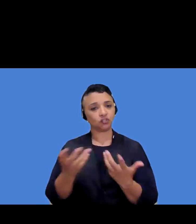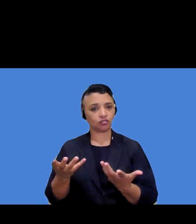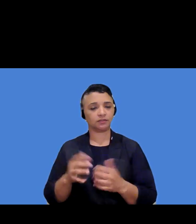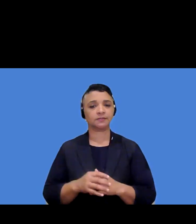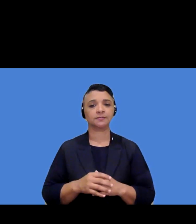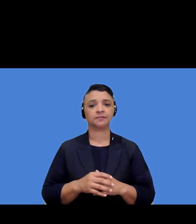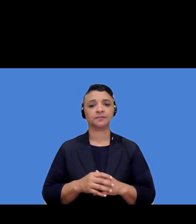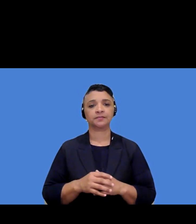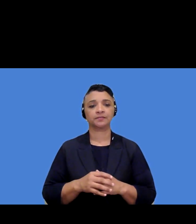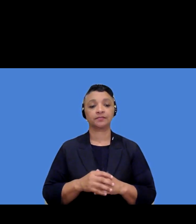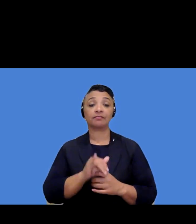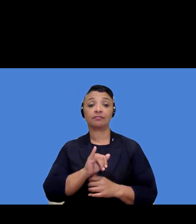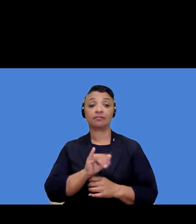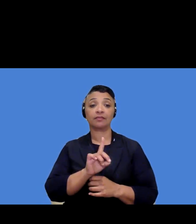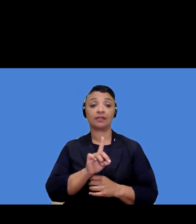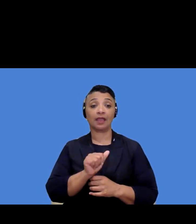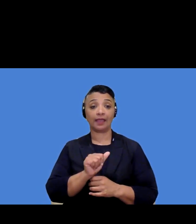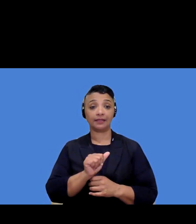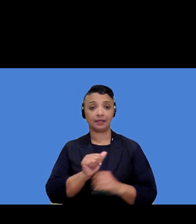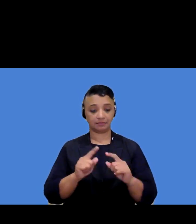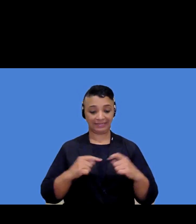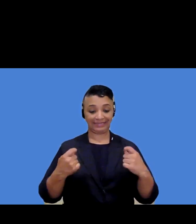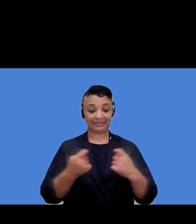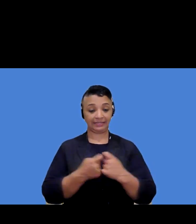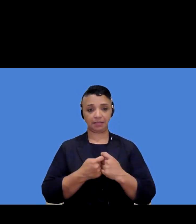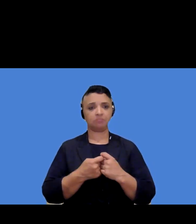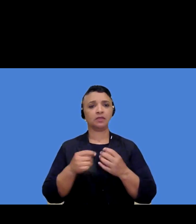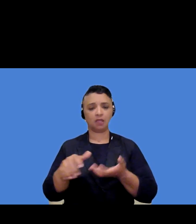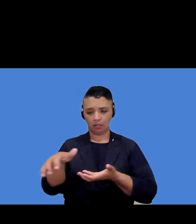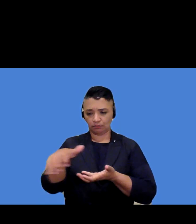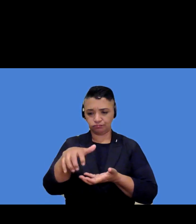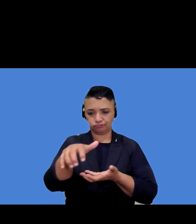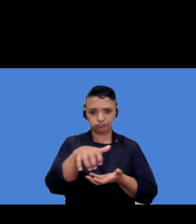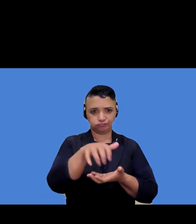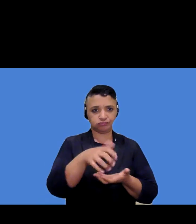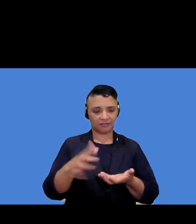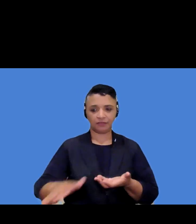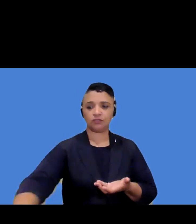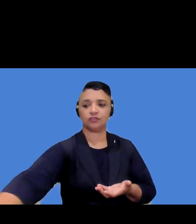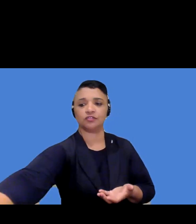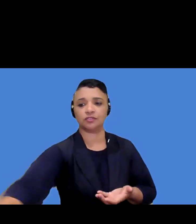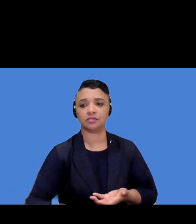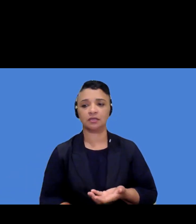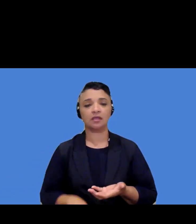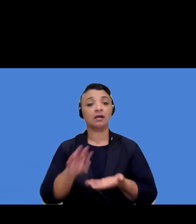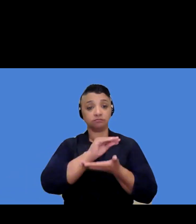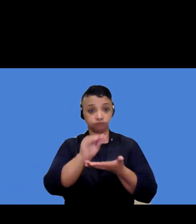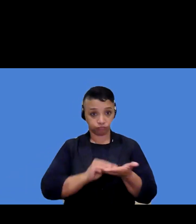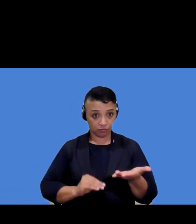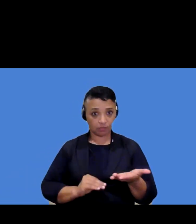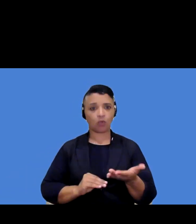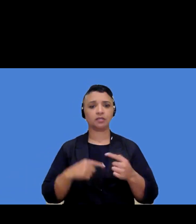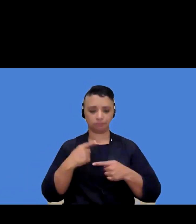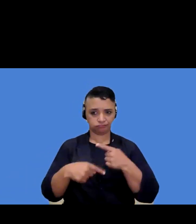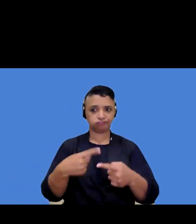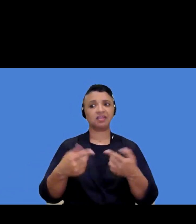International Disability Alliance compiled and presented the findings in a report.